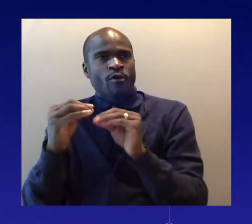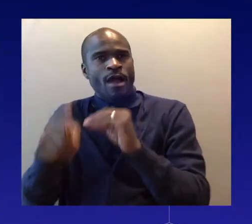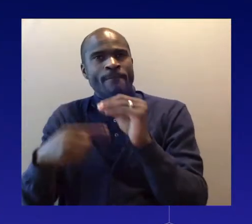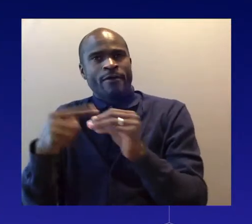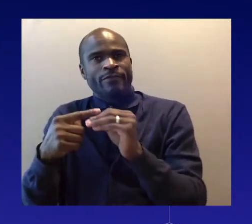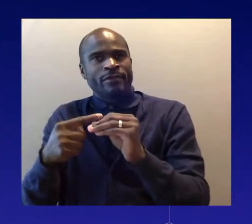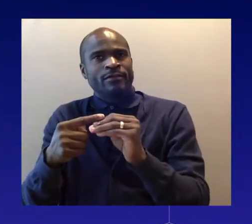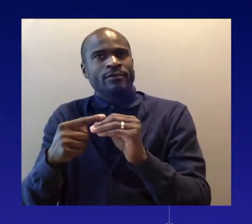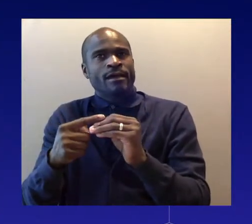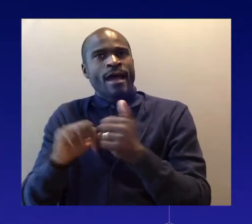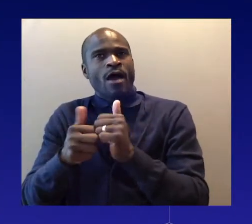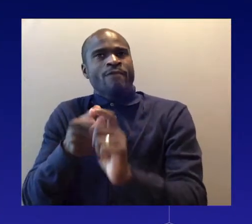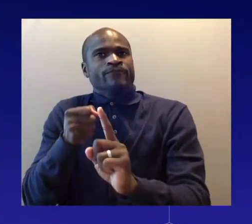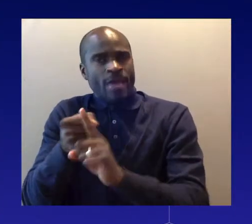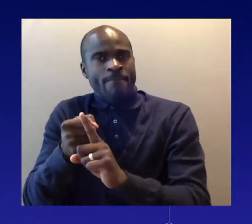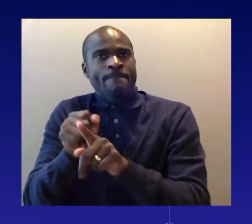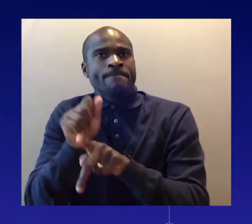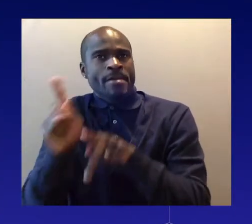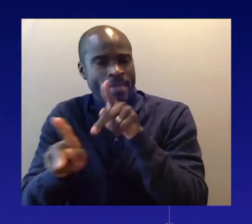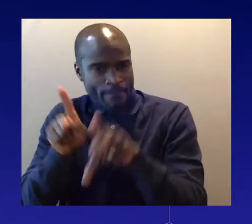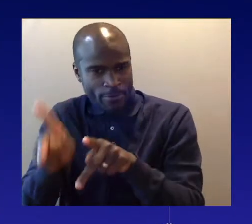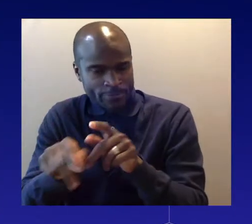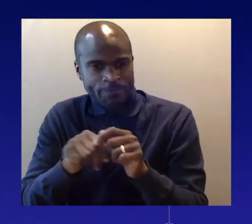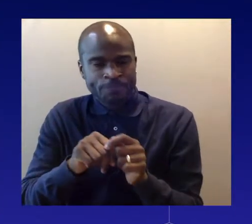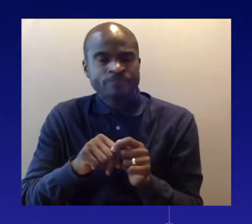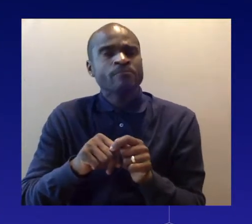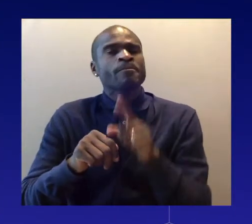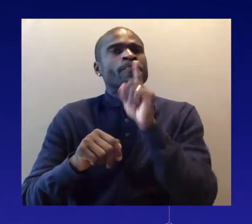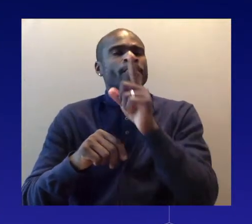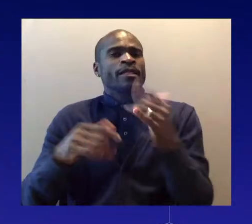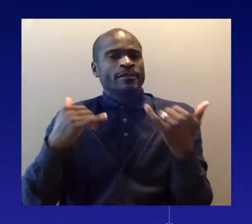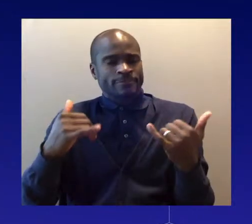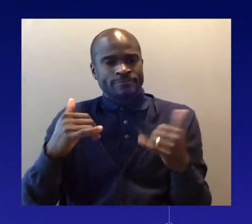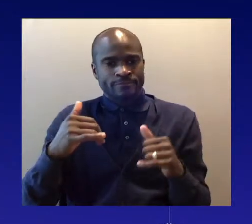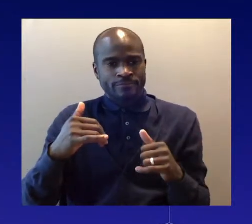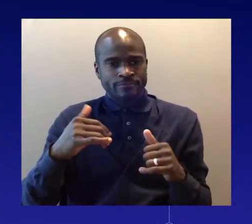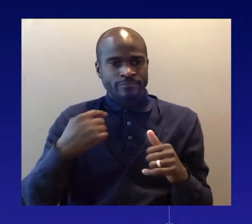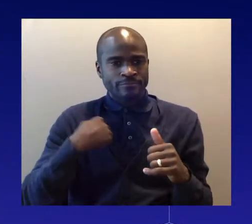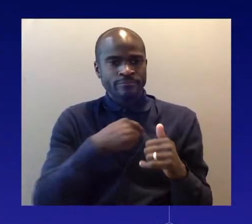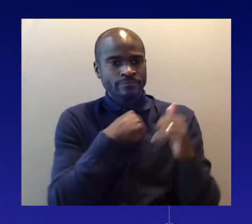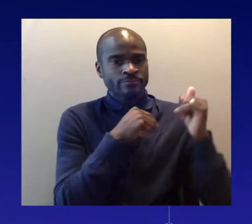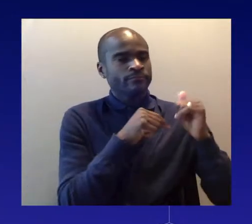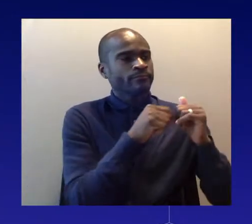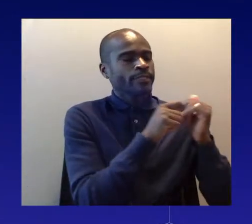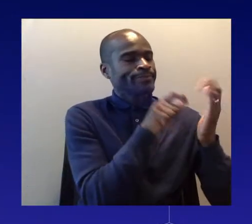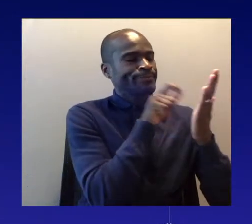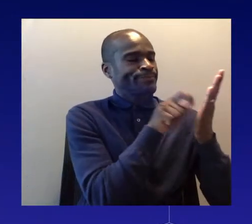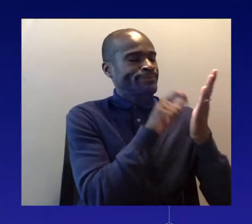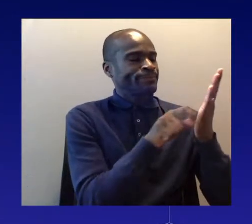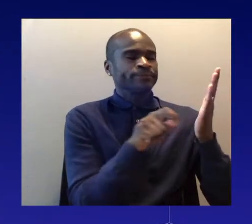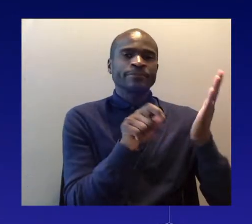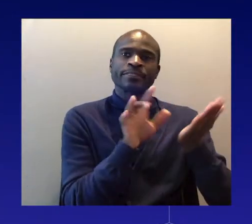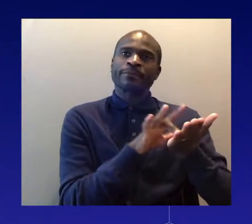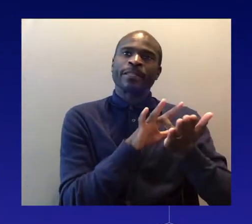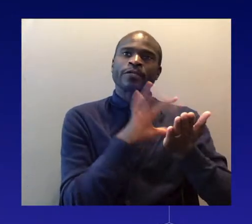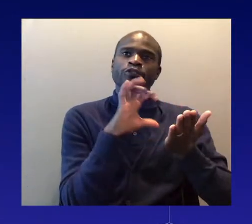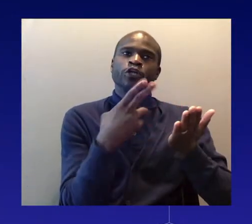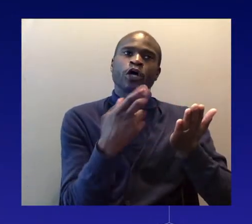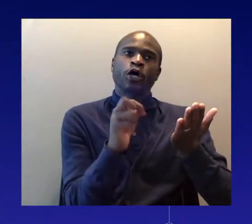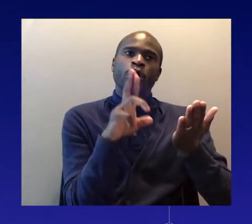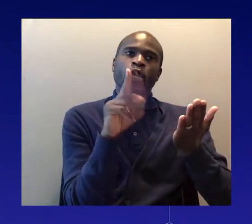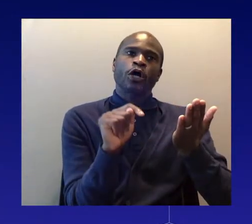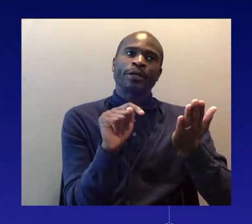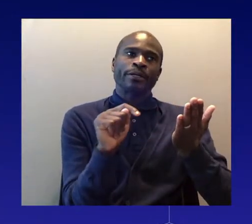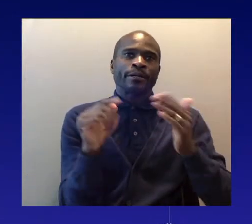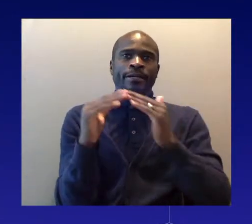social drivers of health. It is no longer a thing that we write in the medical chart of like housing unstable. Like, this is the